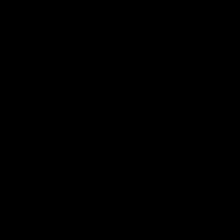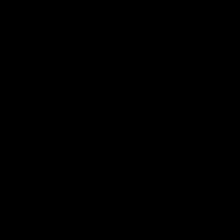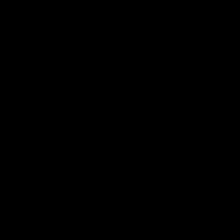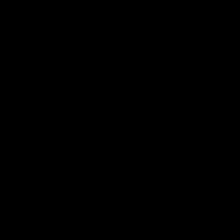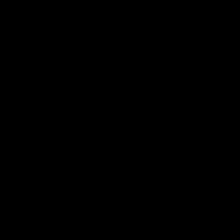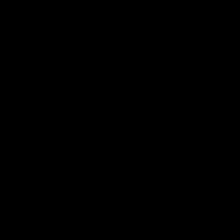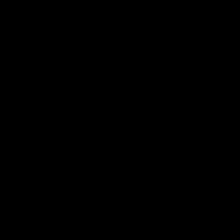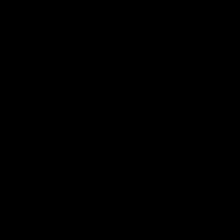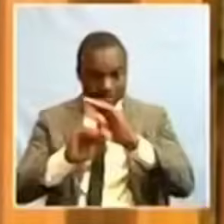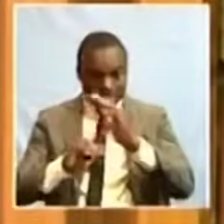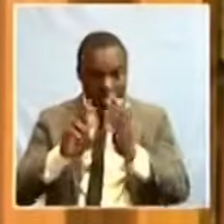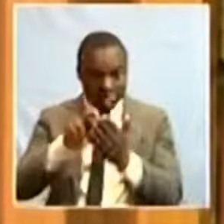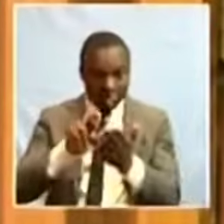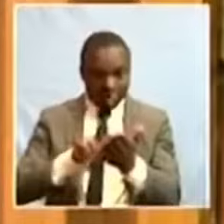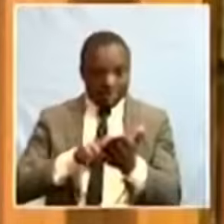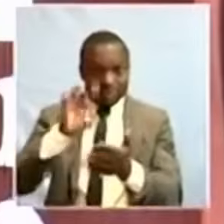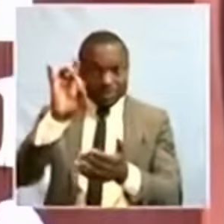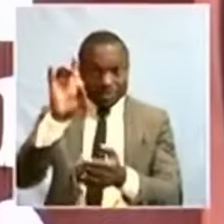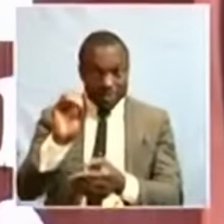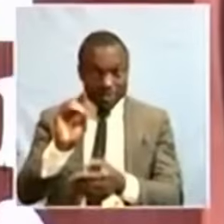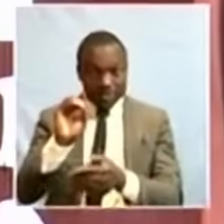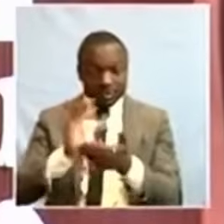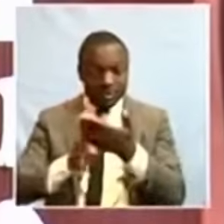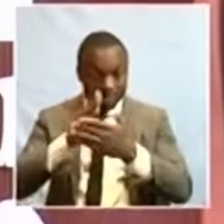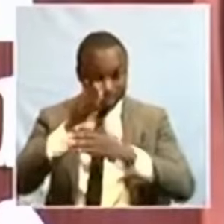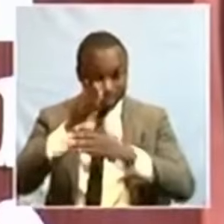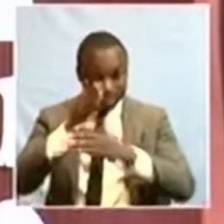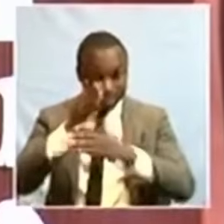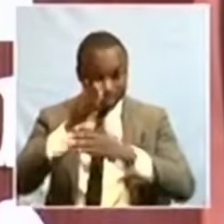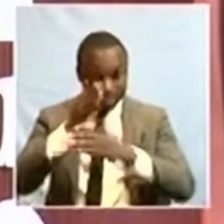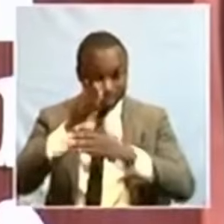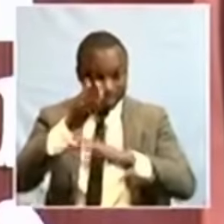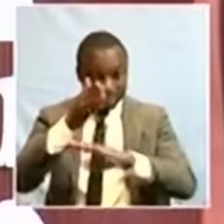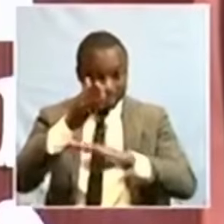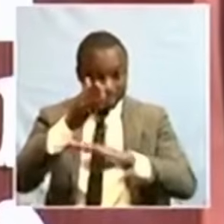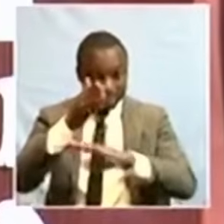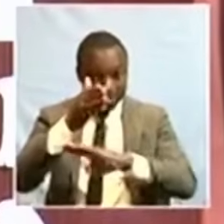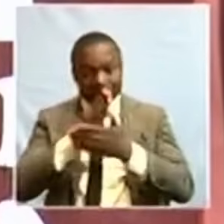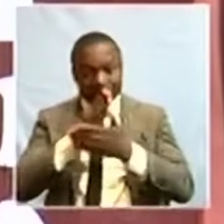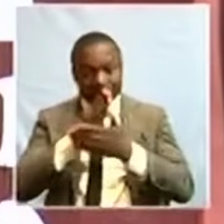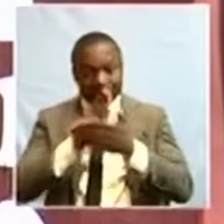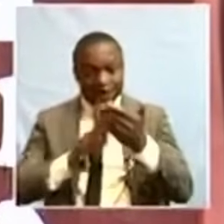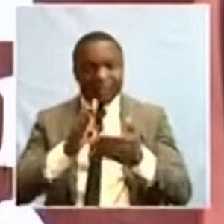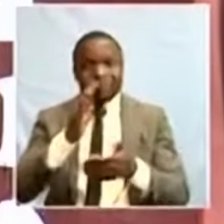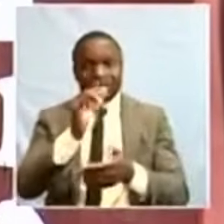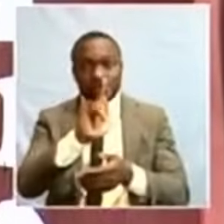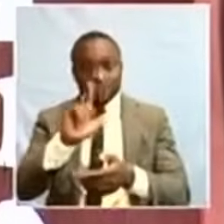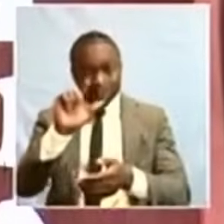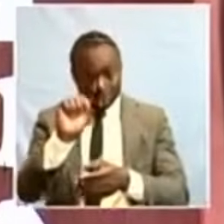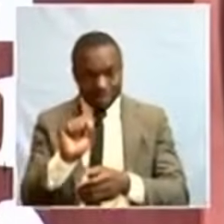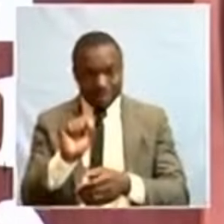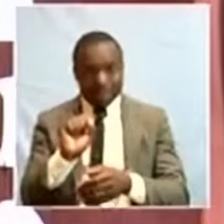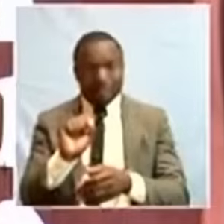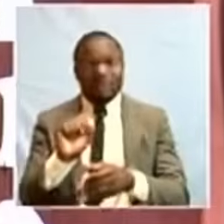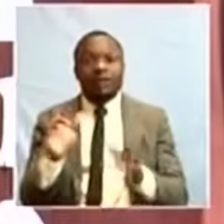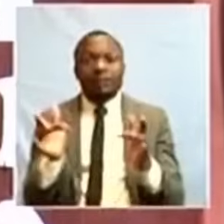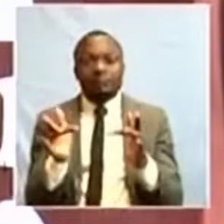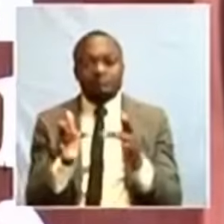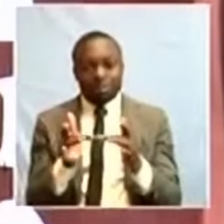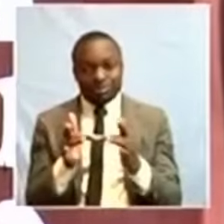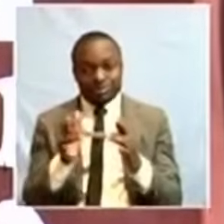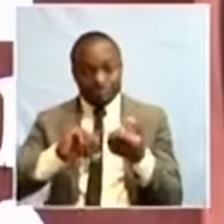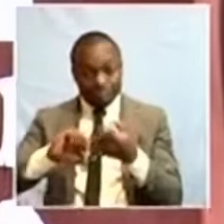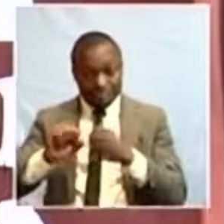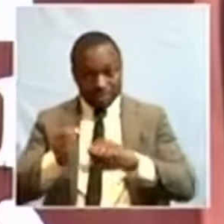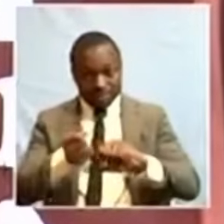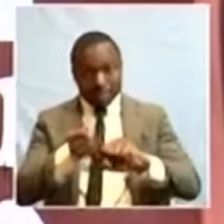Order 80. Thereafter, the House had some bills, and the cybersecurity bill, which was supposed